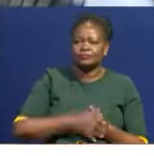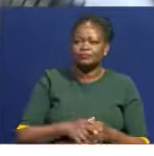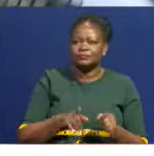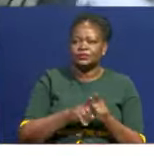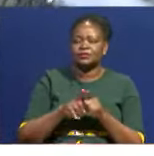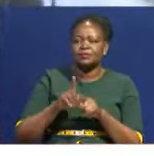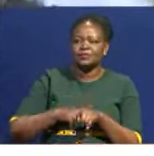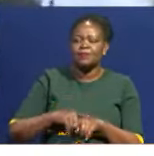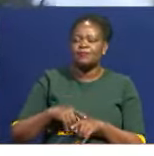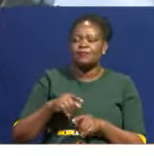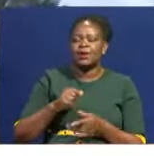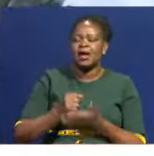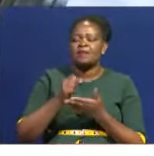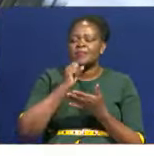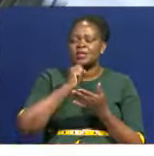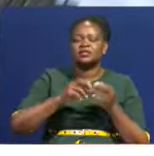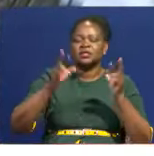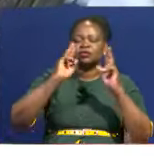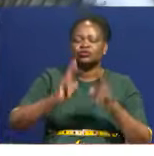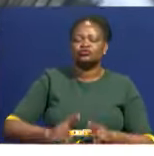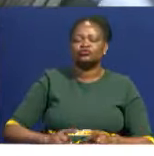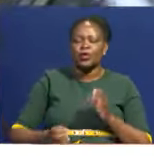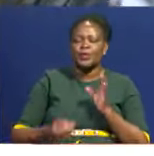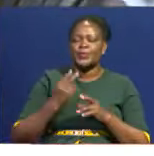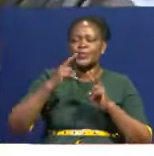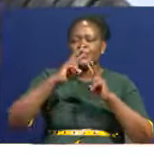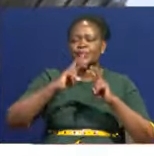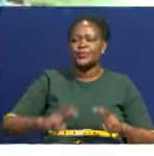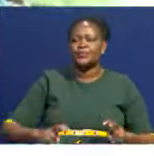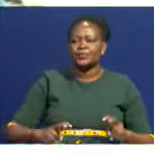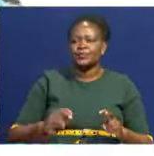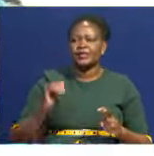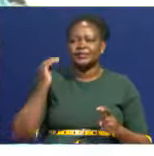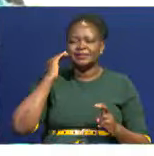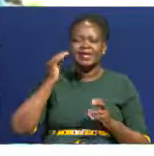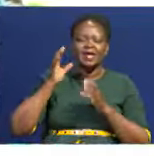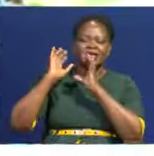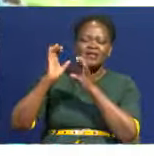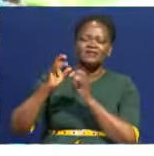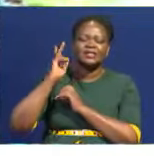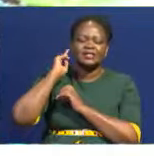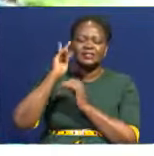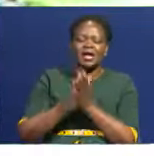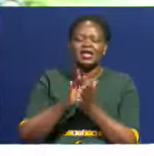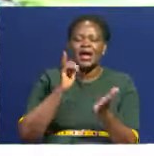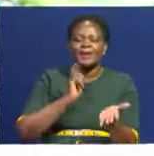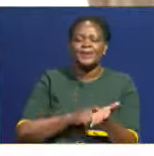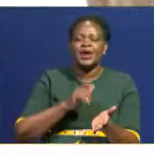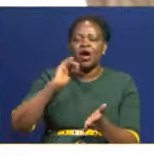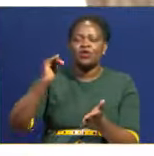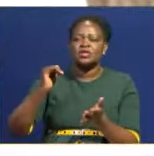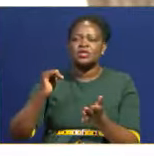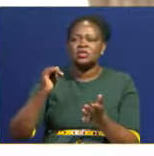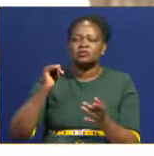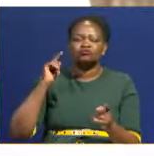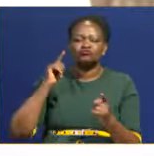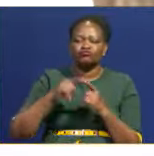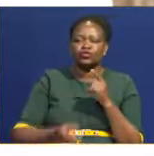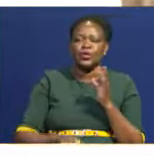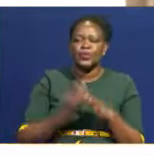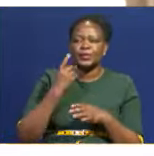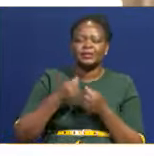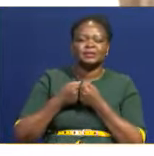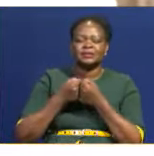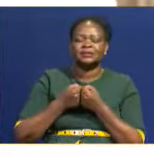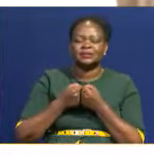time, Helpage International has launched research in Siaya, Kilifi, Kisii, and Embu counties in a move aimed at establishing